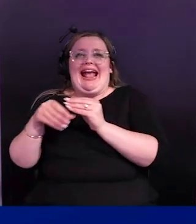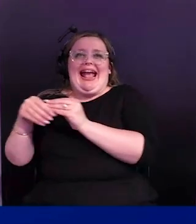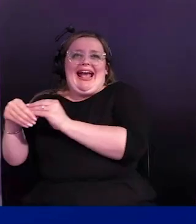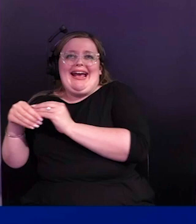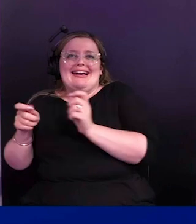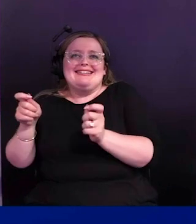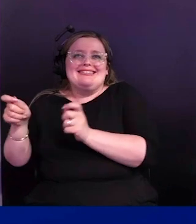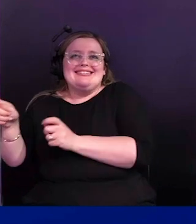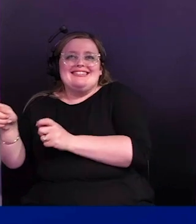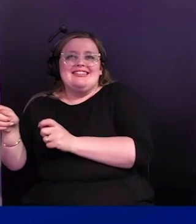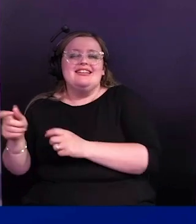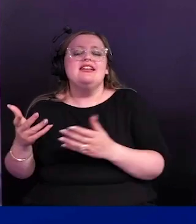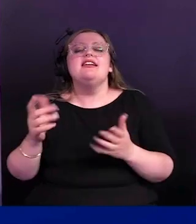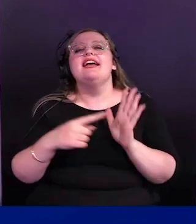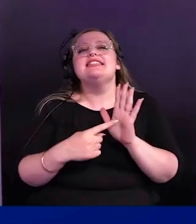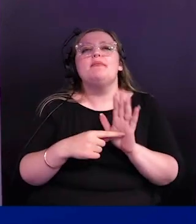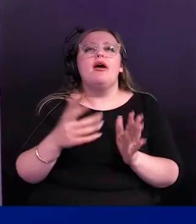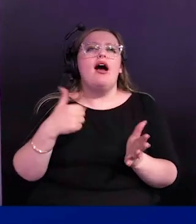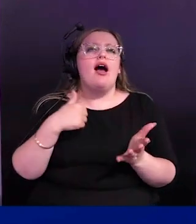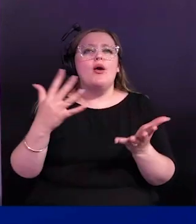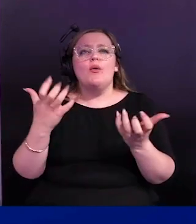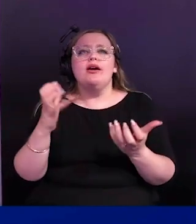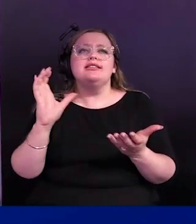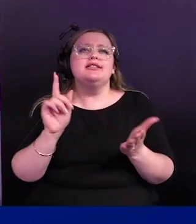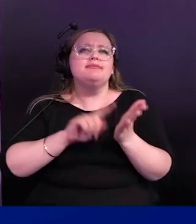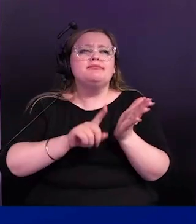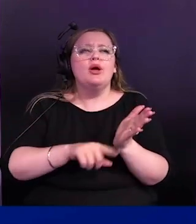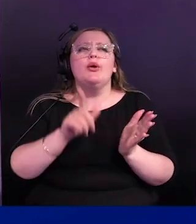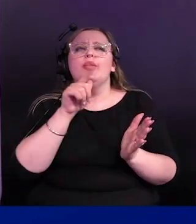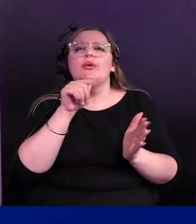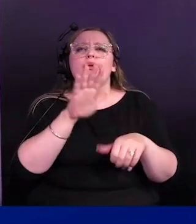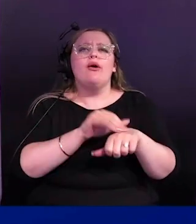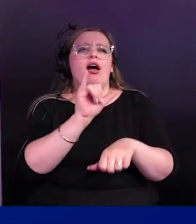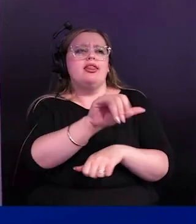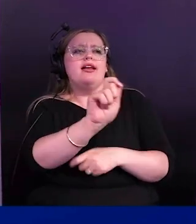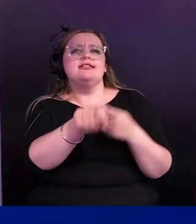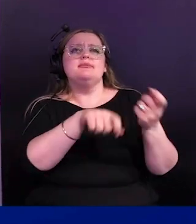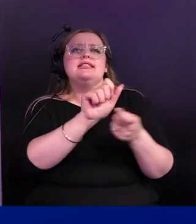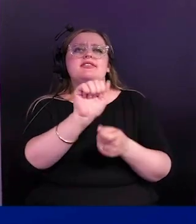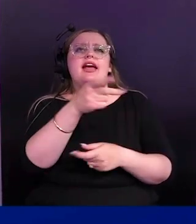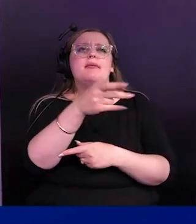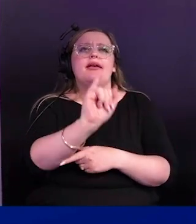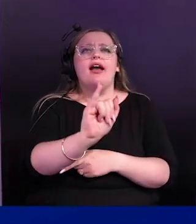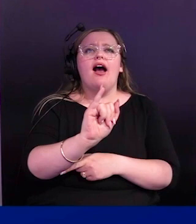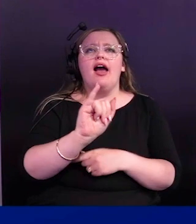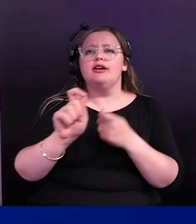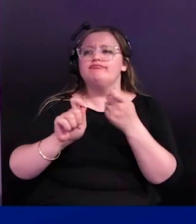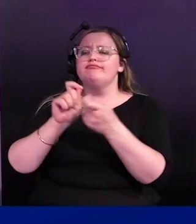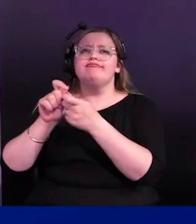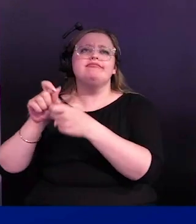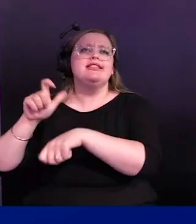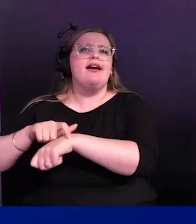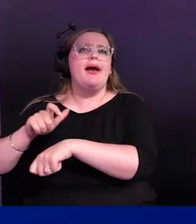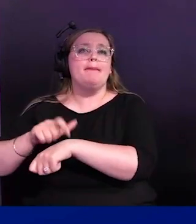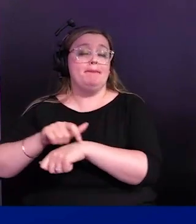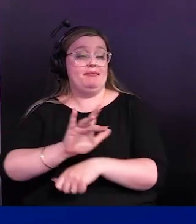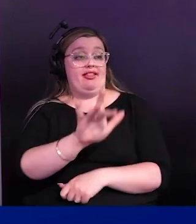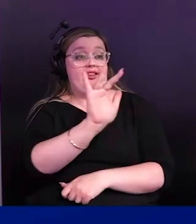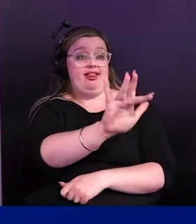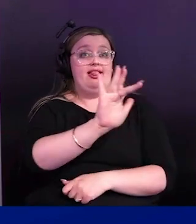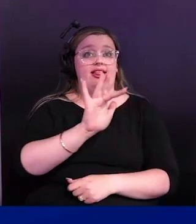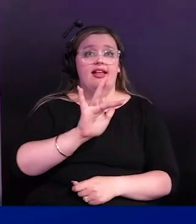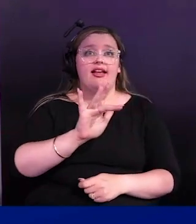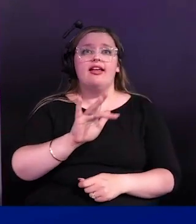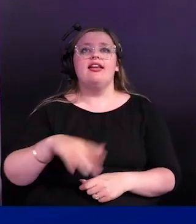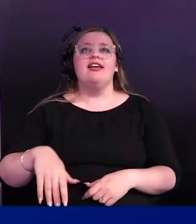I want to investigate who called a specific API during a specific time range. You click on the sample query, and the query